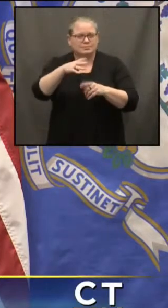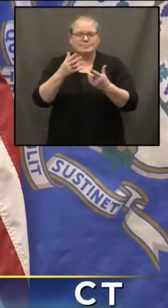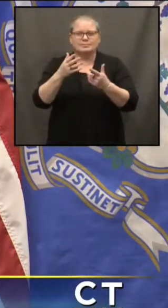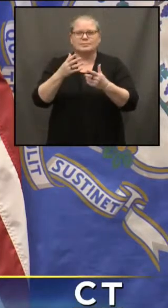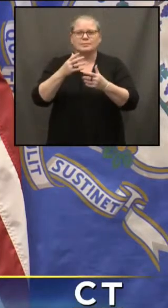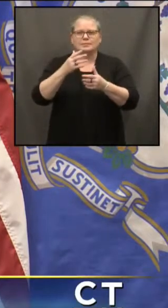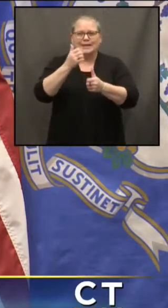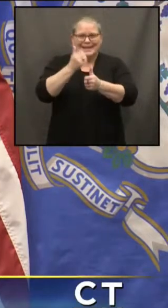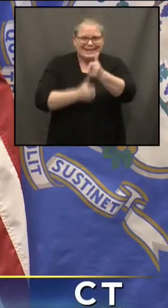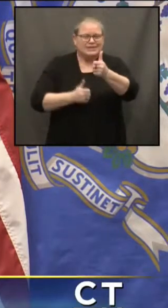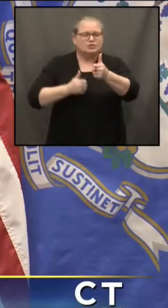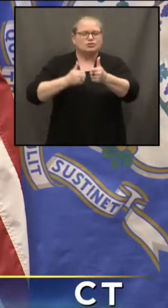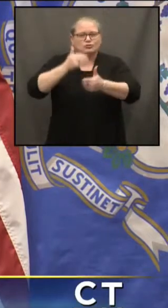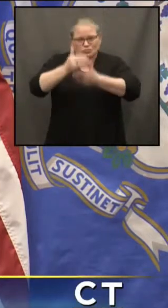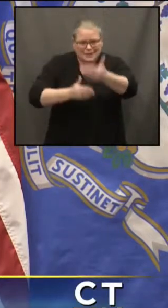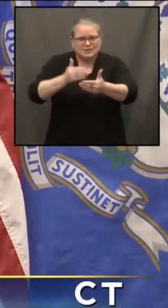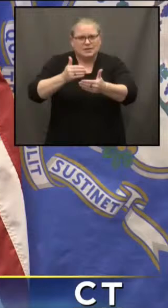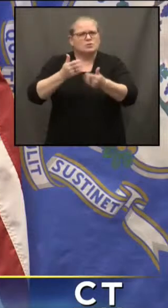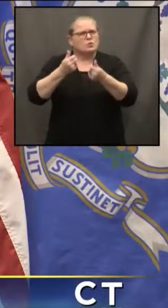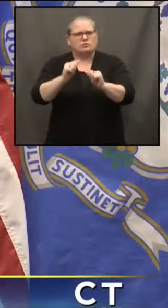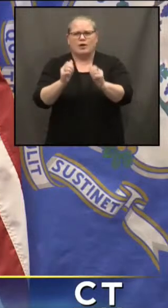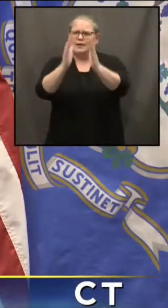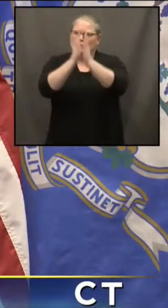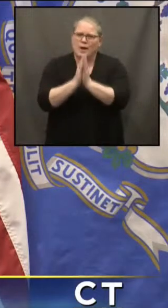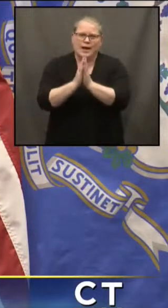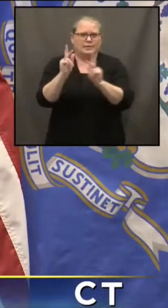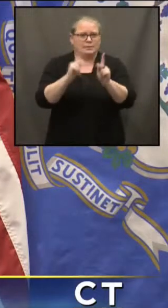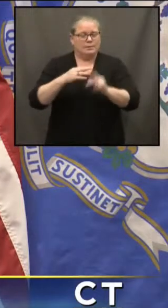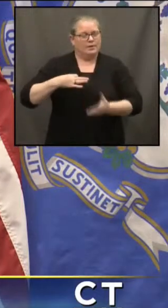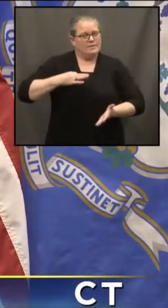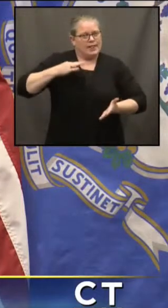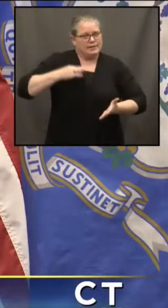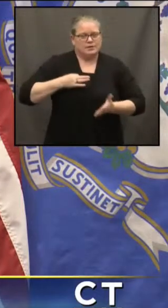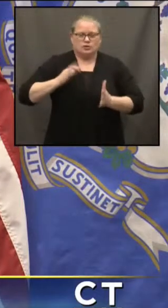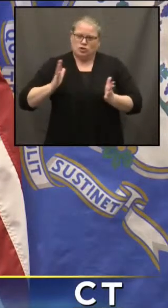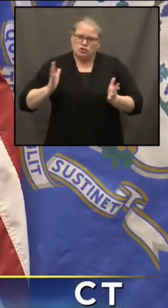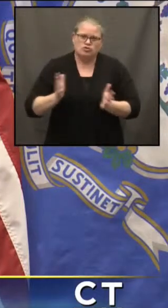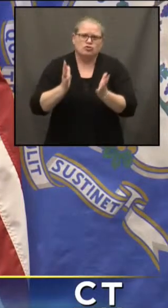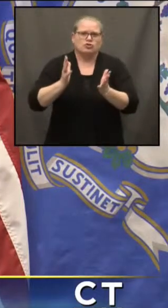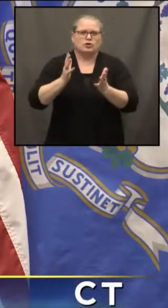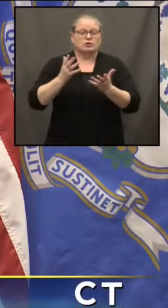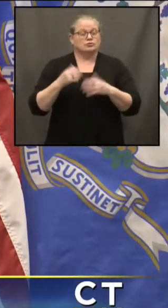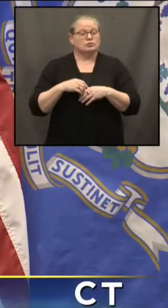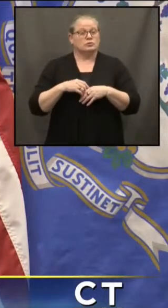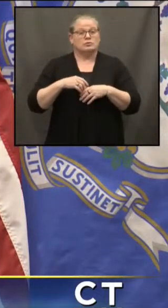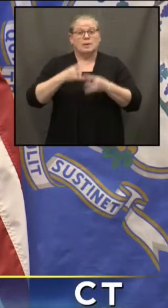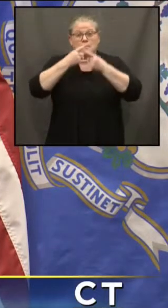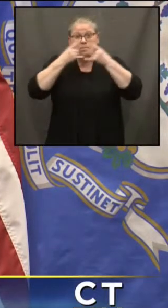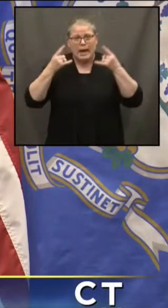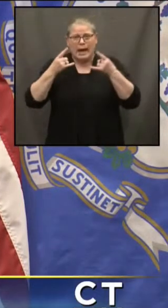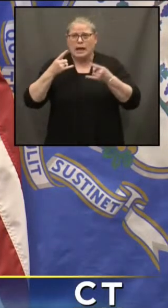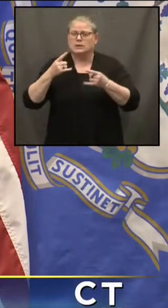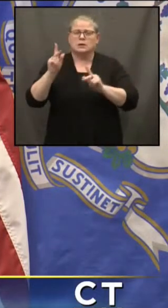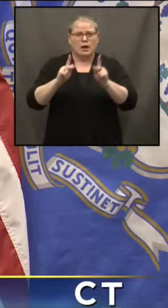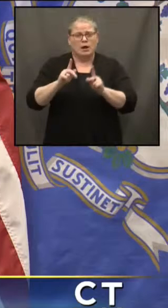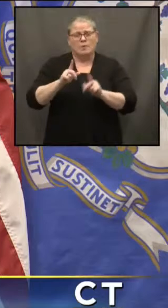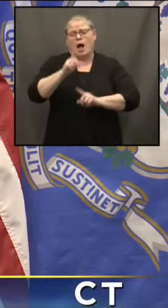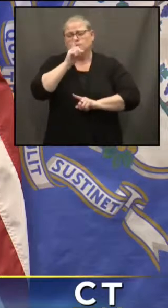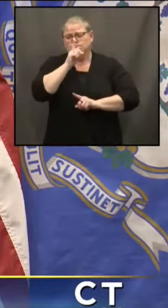voluntary participation. We did really well on, masking compared to everybody else. We did very well